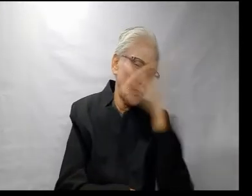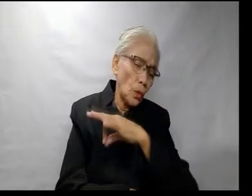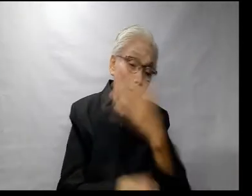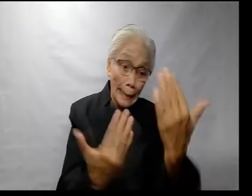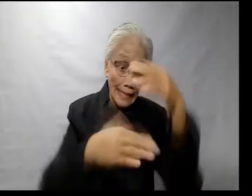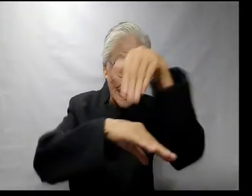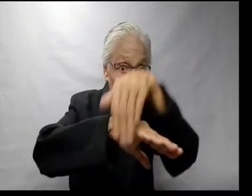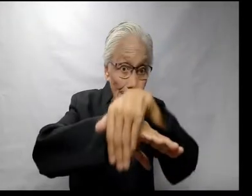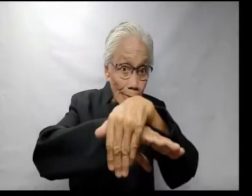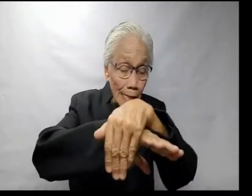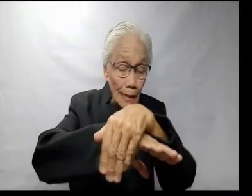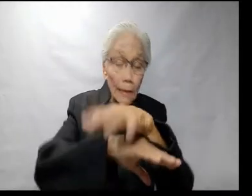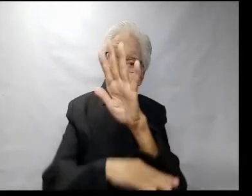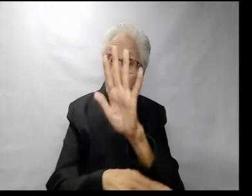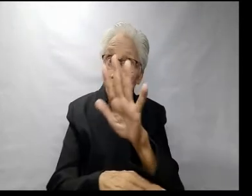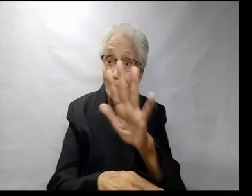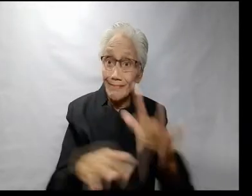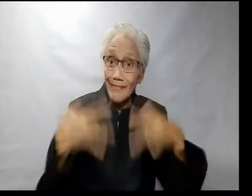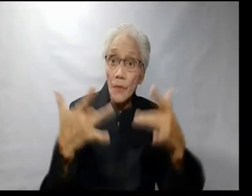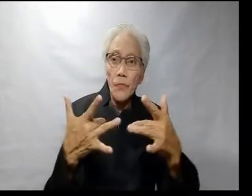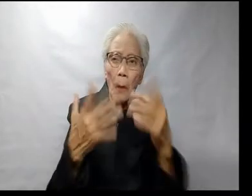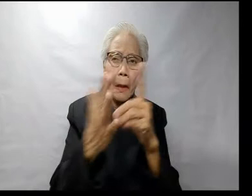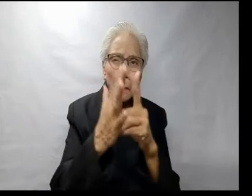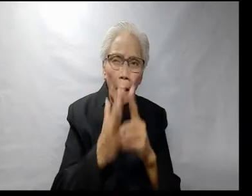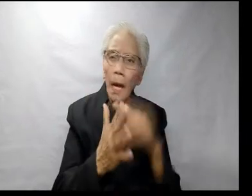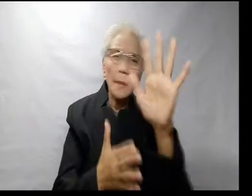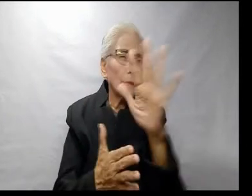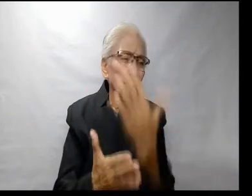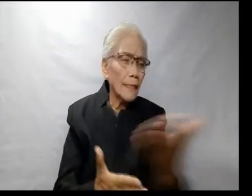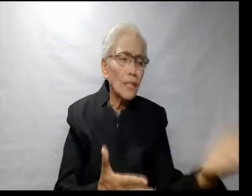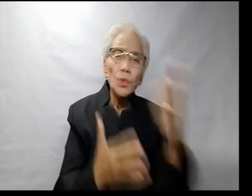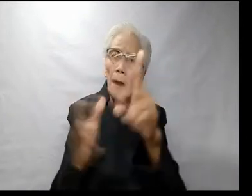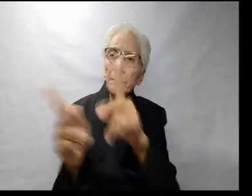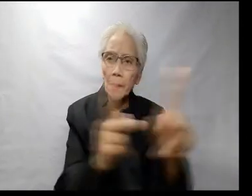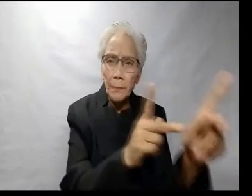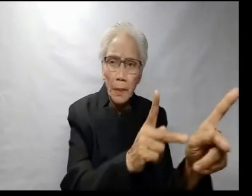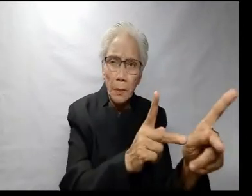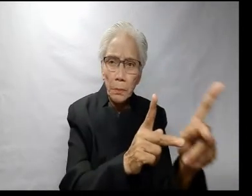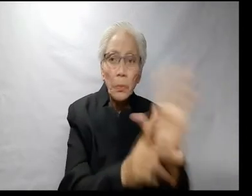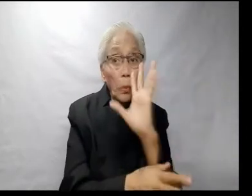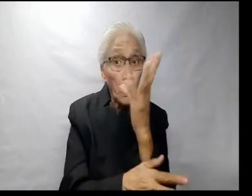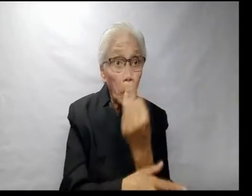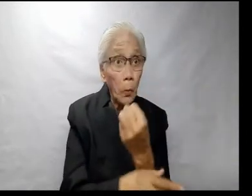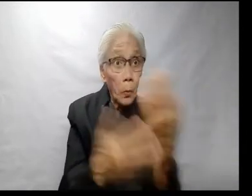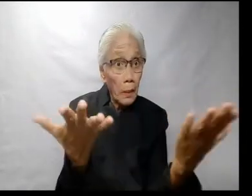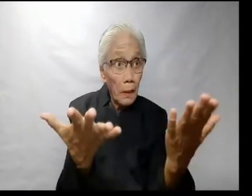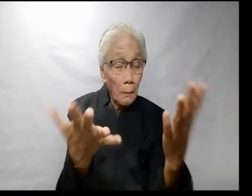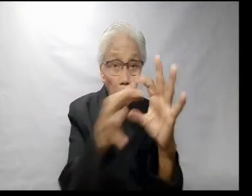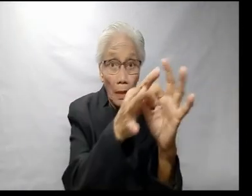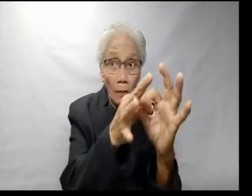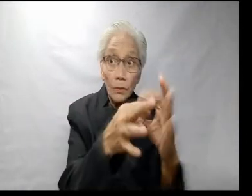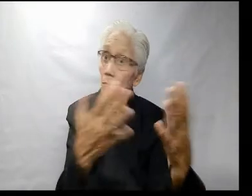person, "You fool, this night your life will be demanded of you, and the things you have prepared, to